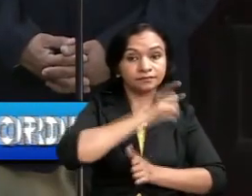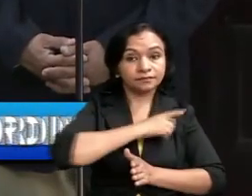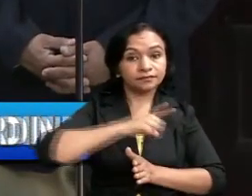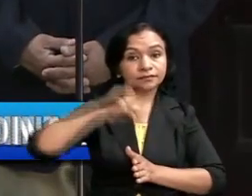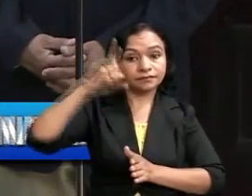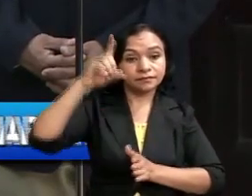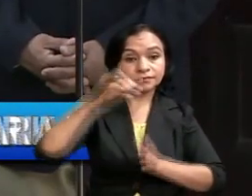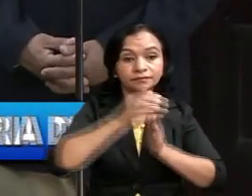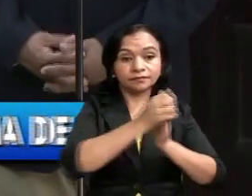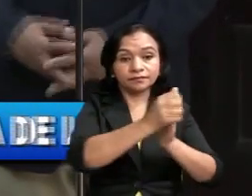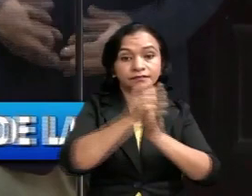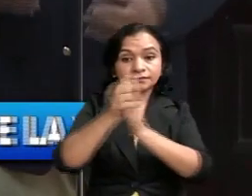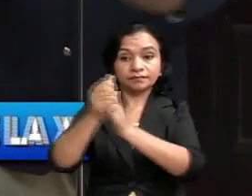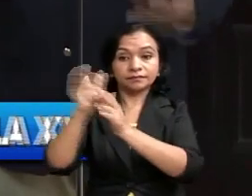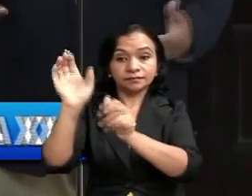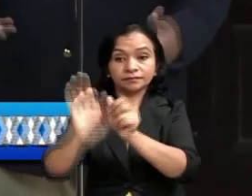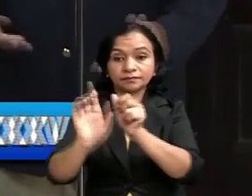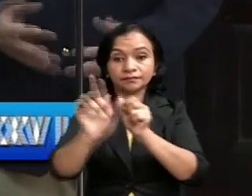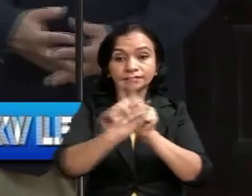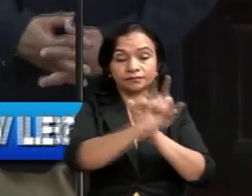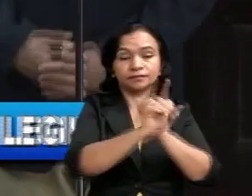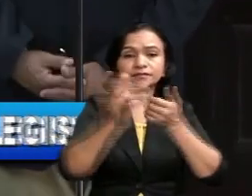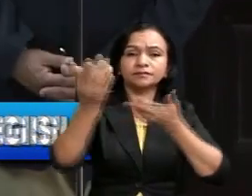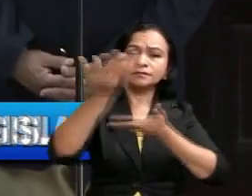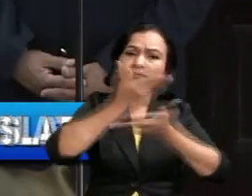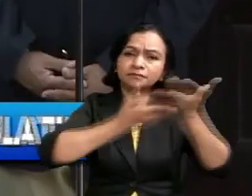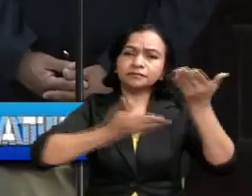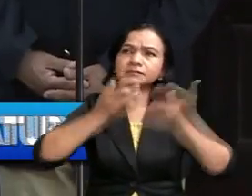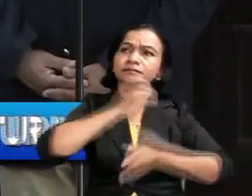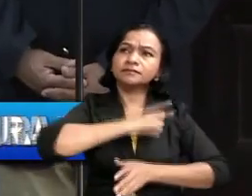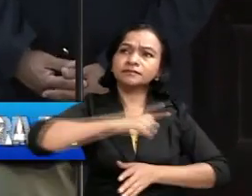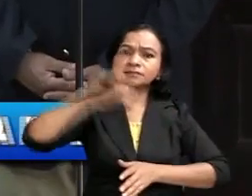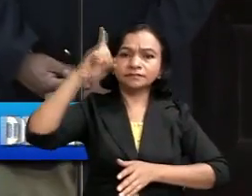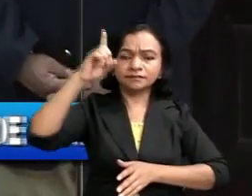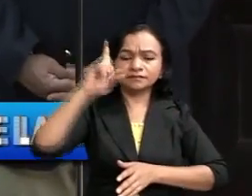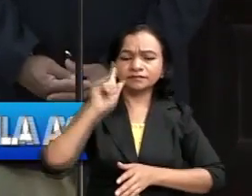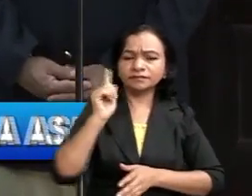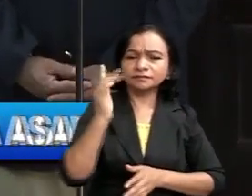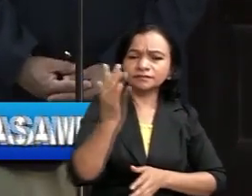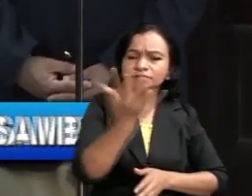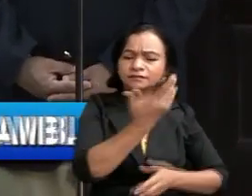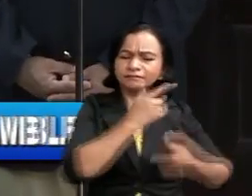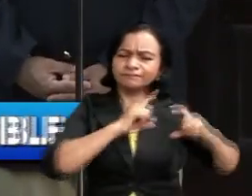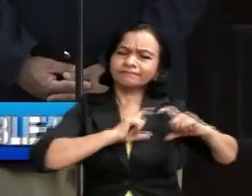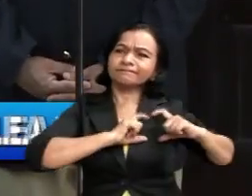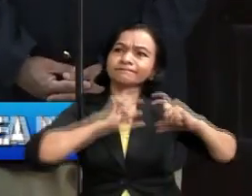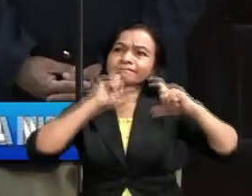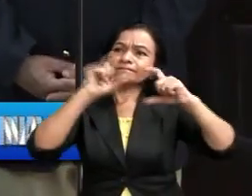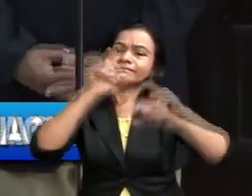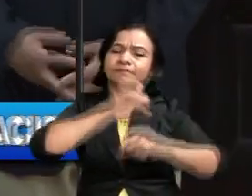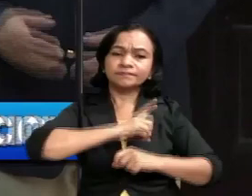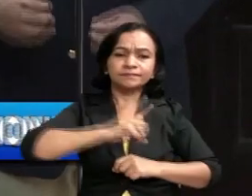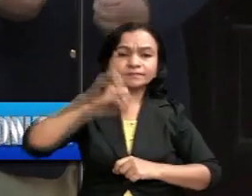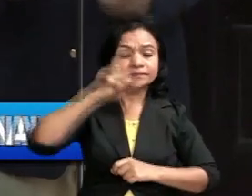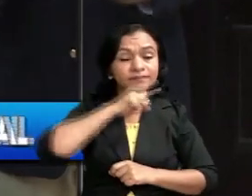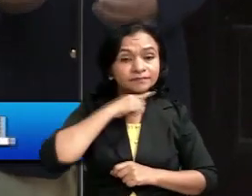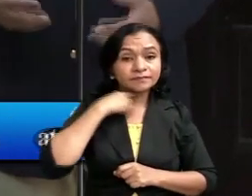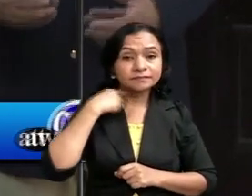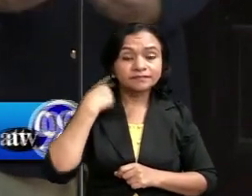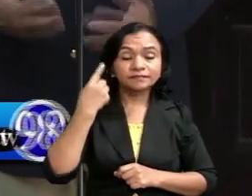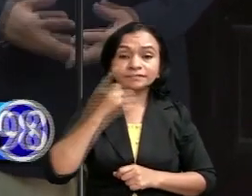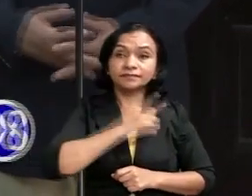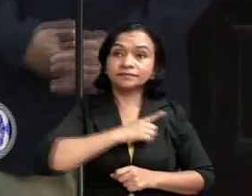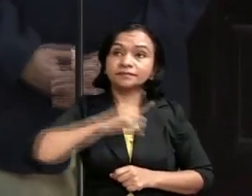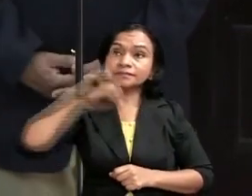we trust in the Lord. Si confiamos en el Señor. With all our heart. Con todo nuestro corazón. He will direct our paths. Él